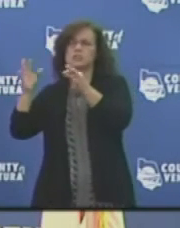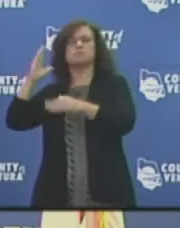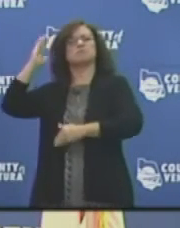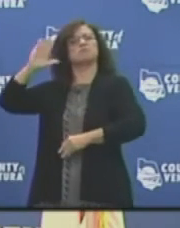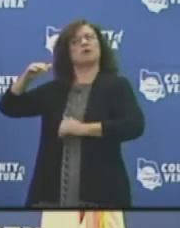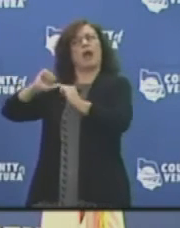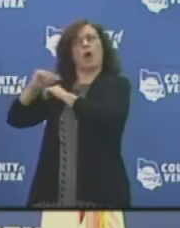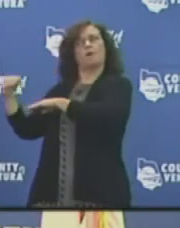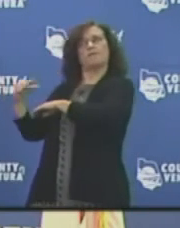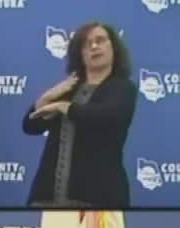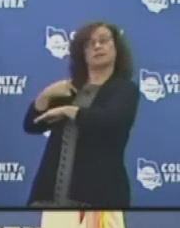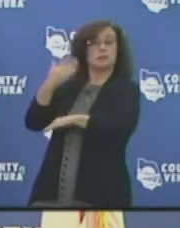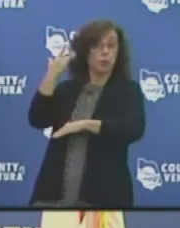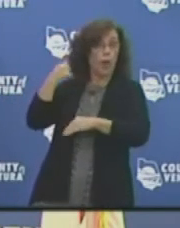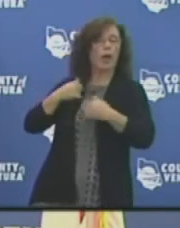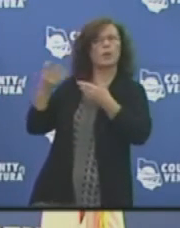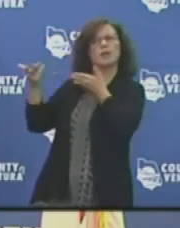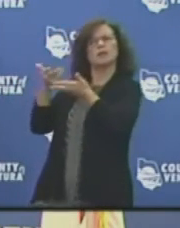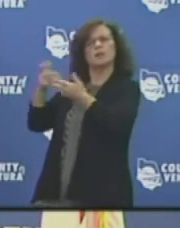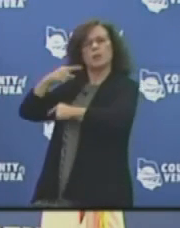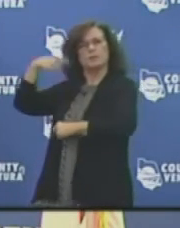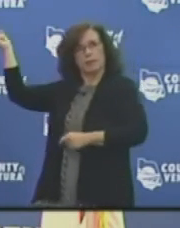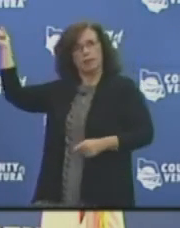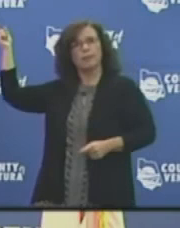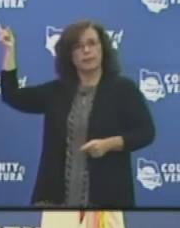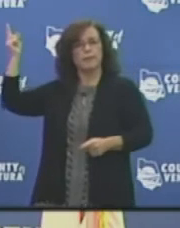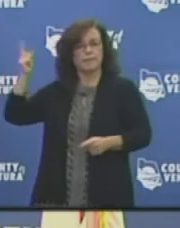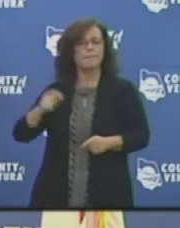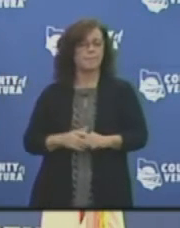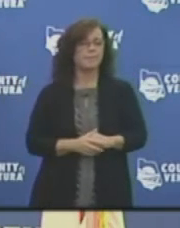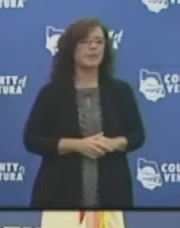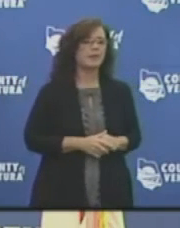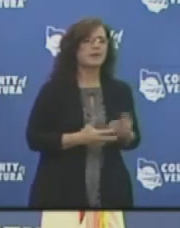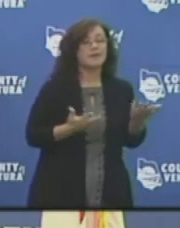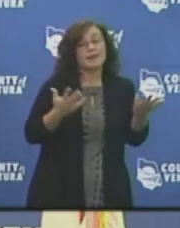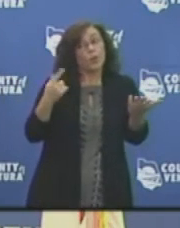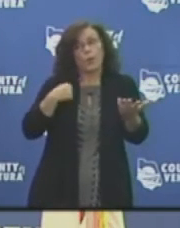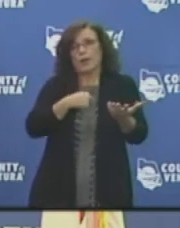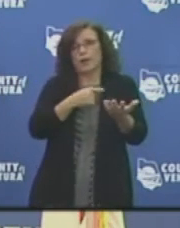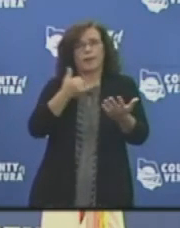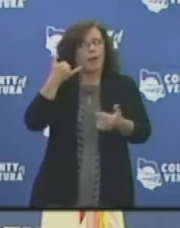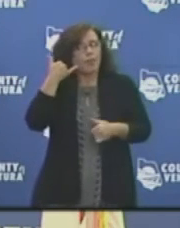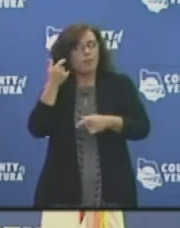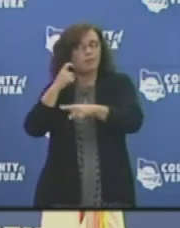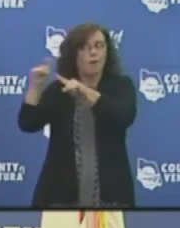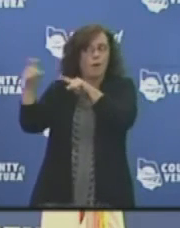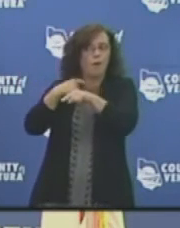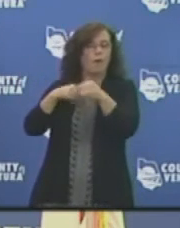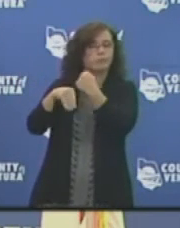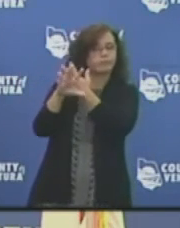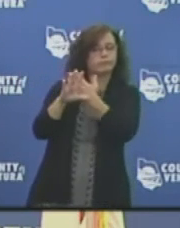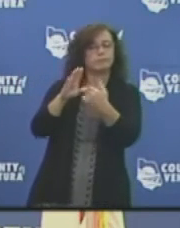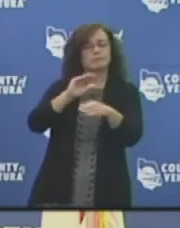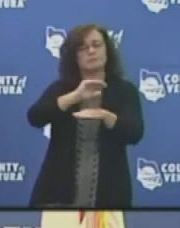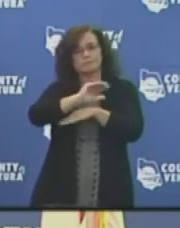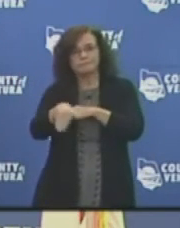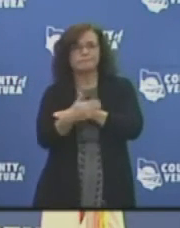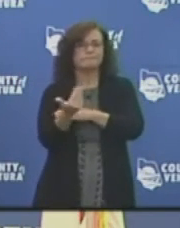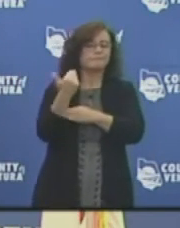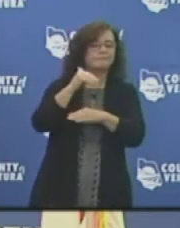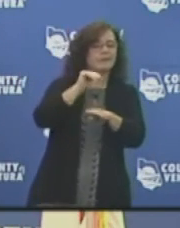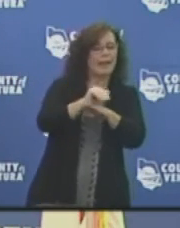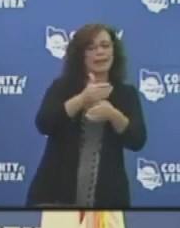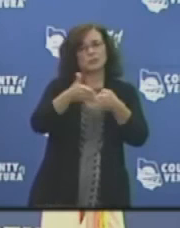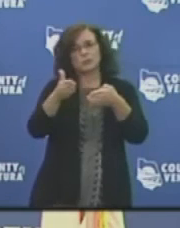community members, one person at a time. And I can tell you it happens regularly, nights and weekends, and we really appreciate that leadership and support, and it's just constant